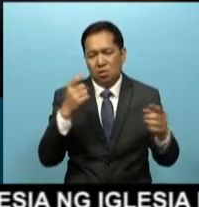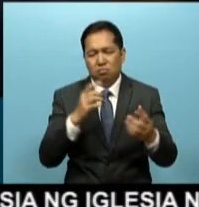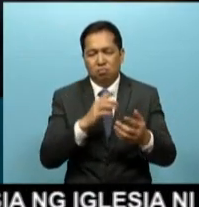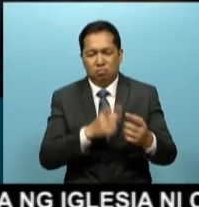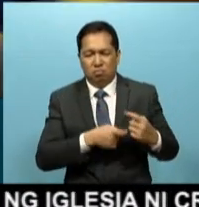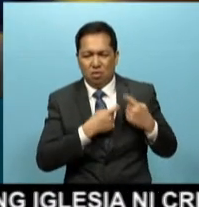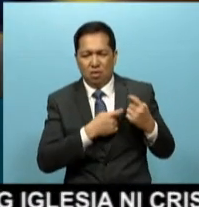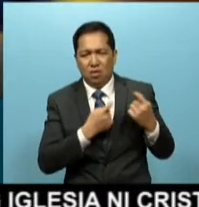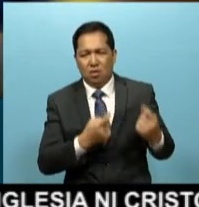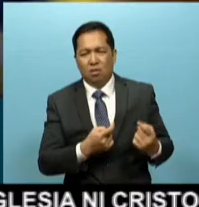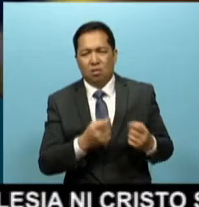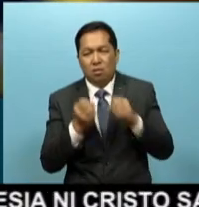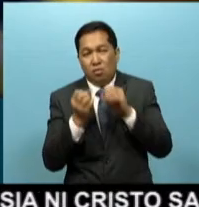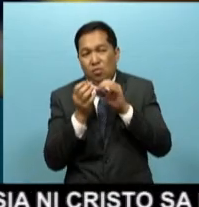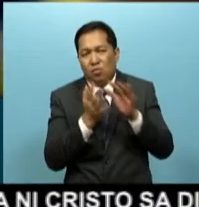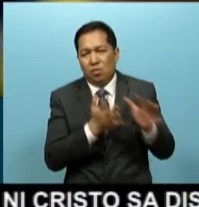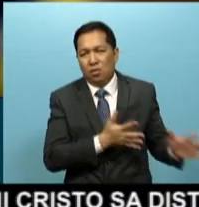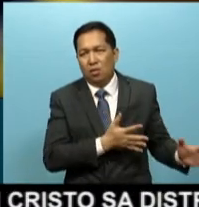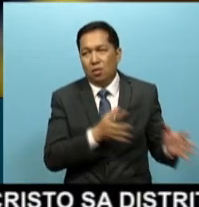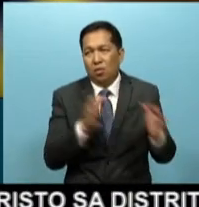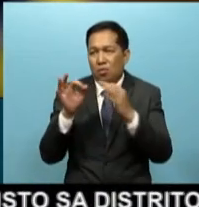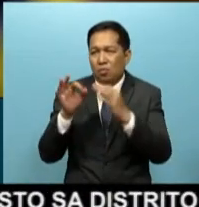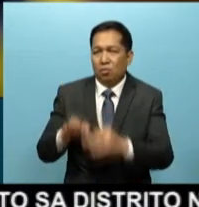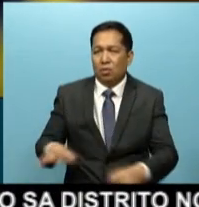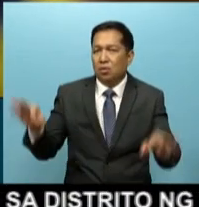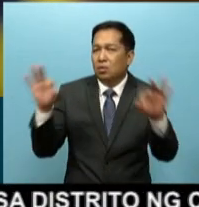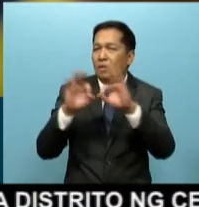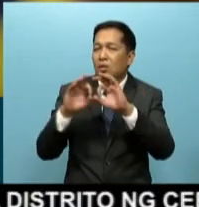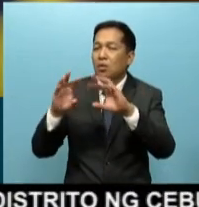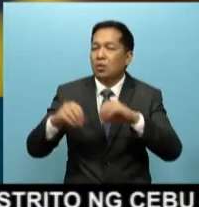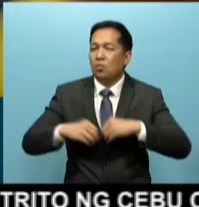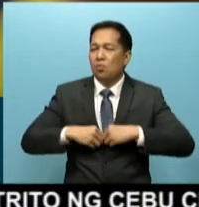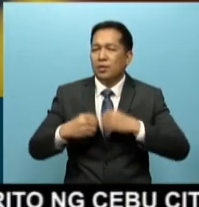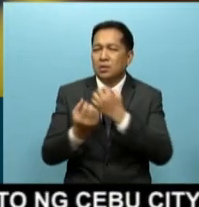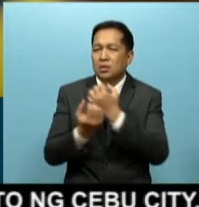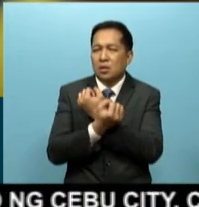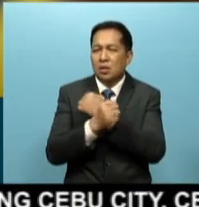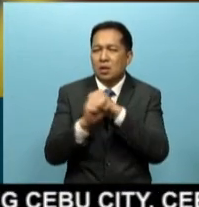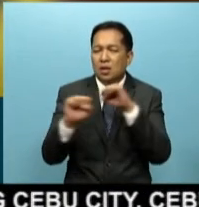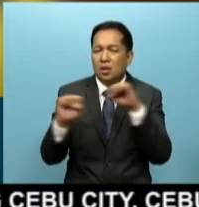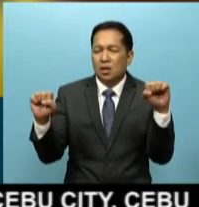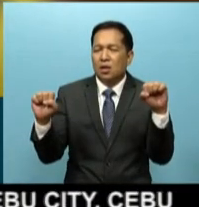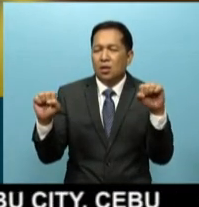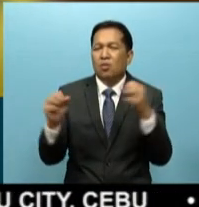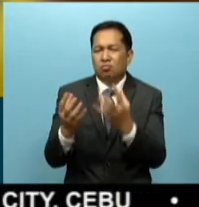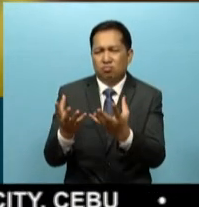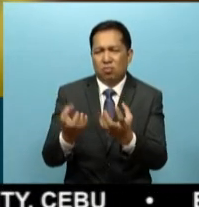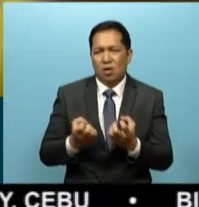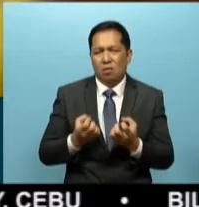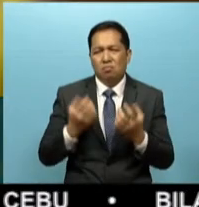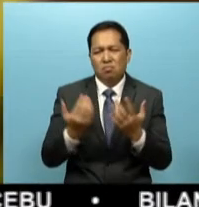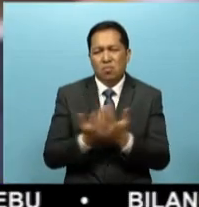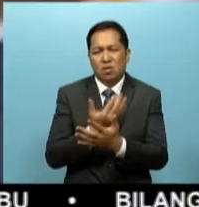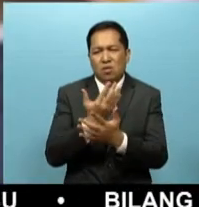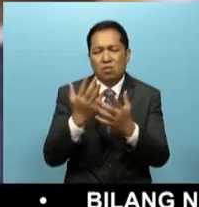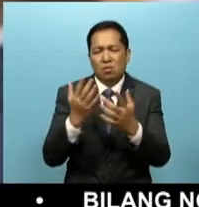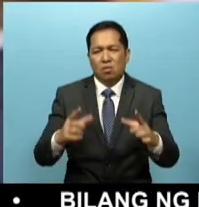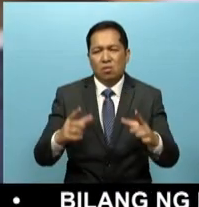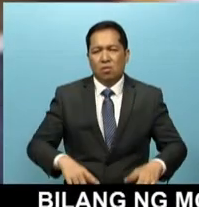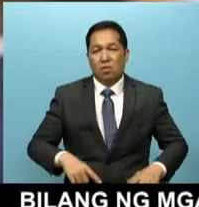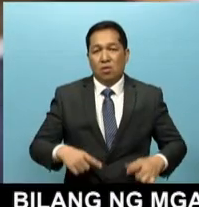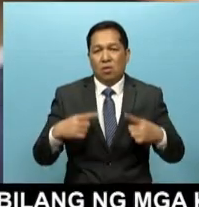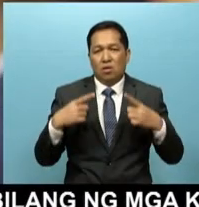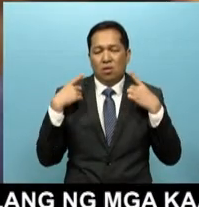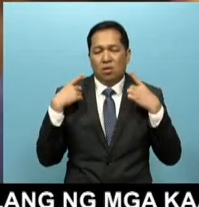behind, as for them to be worthy of receiving the promised salvation, it's necessary to always renew their life. The newly